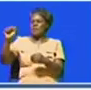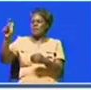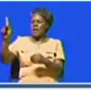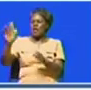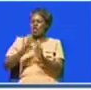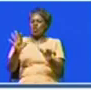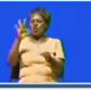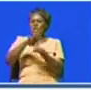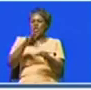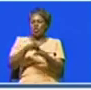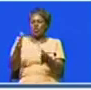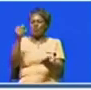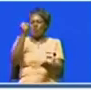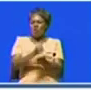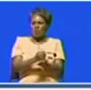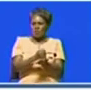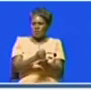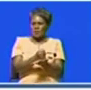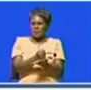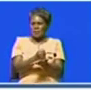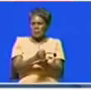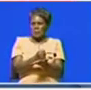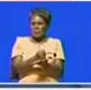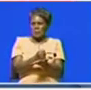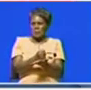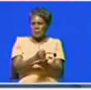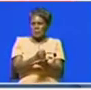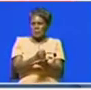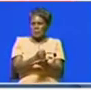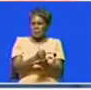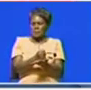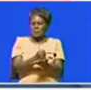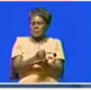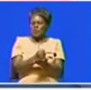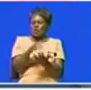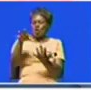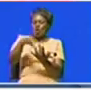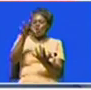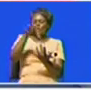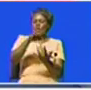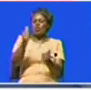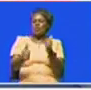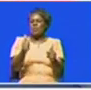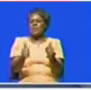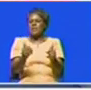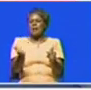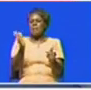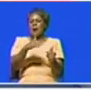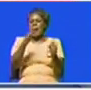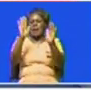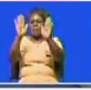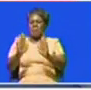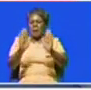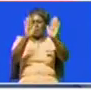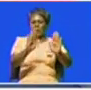no election with you in office, is what he has said today. So what are some of the options that we're looking at? Are we looking at going back to the streets,